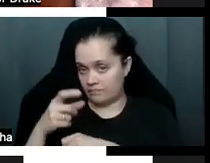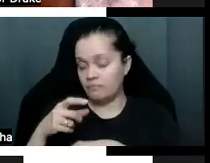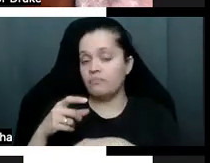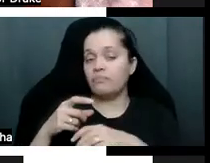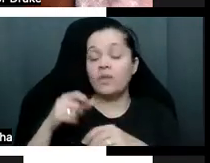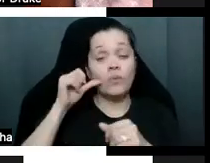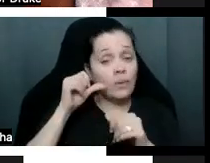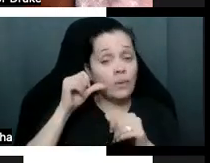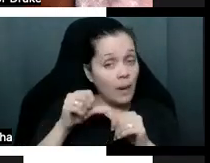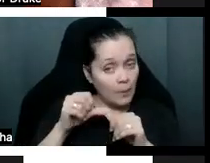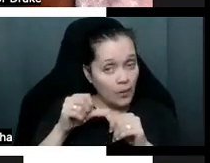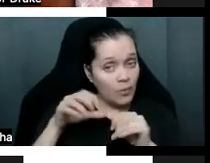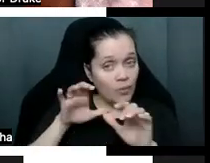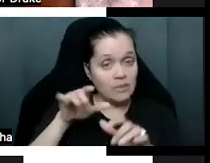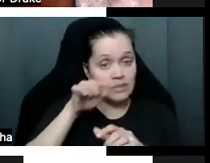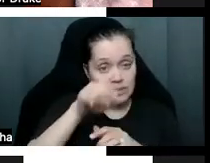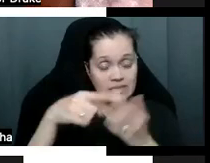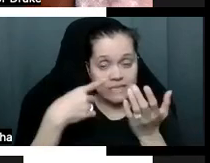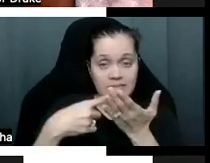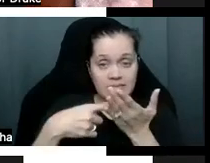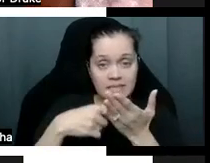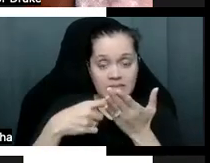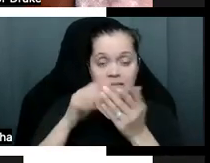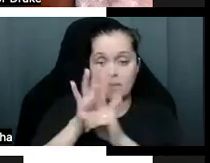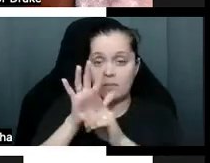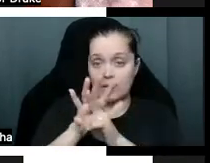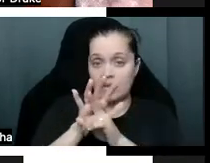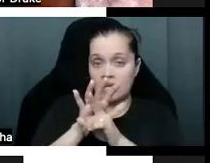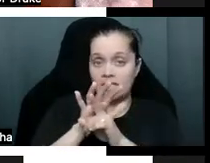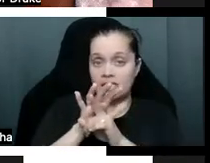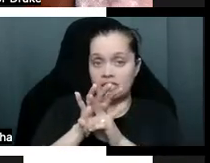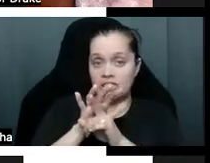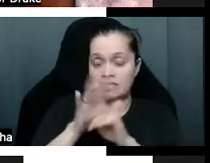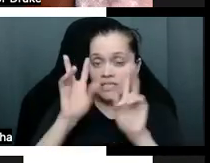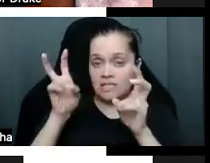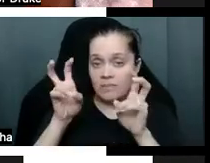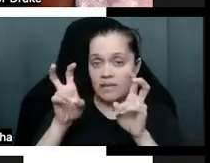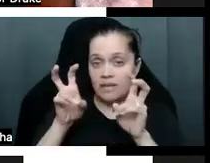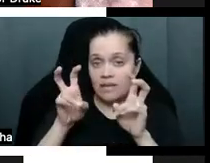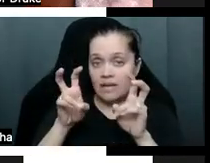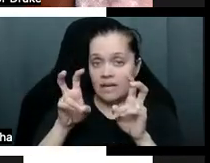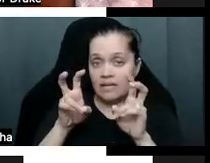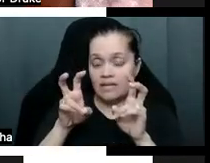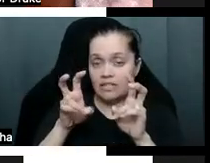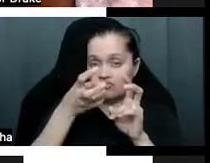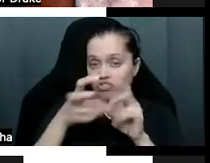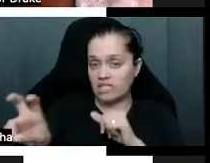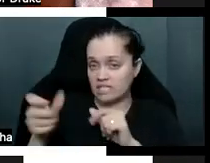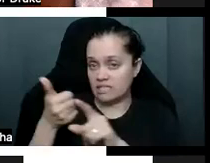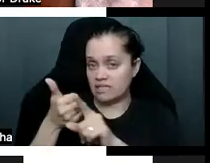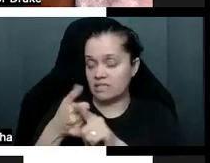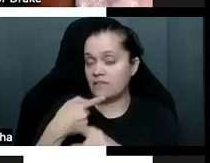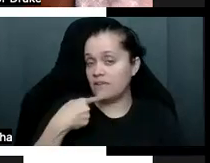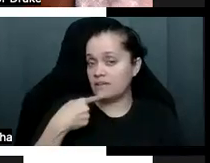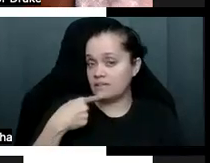You'll recall from when we did discuss the population topic and the demographic transition, I stated for